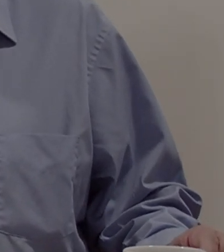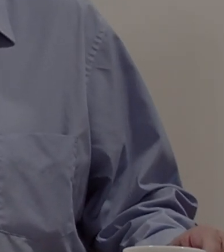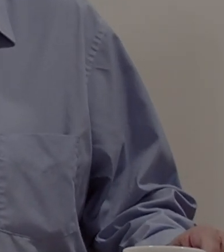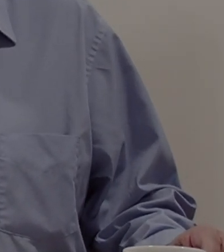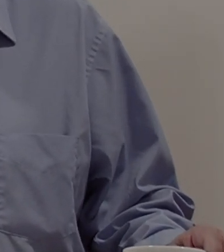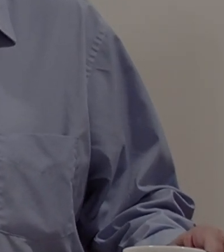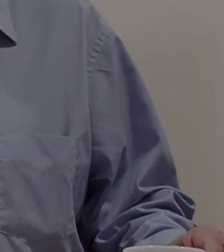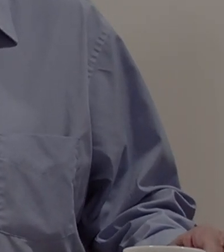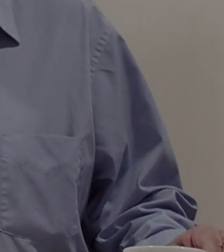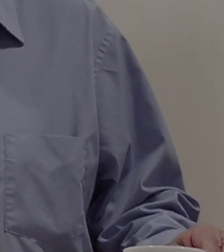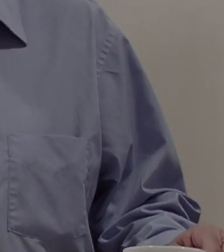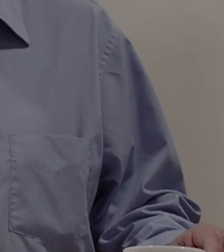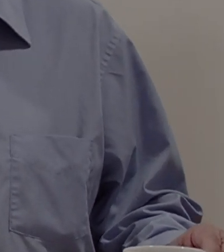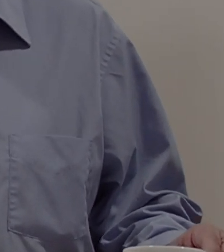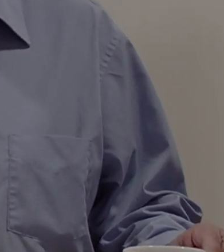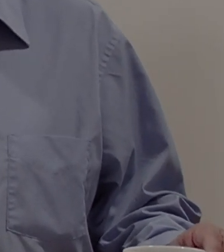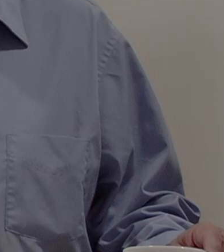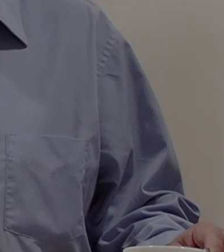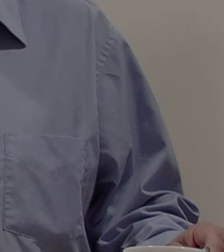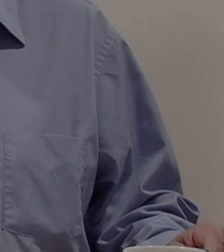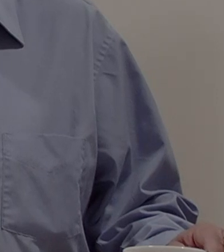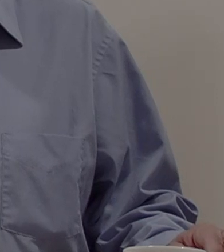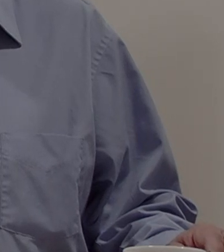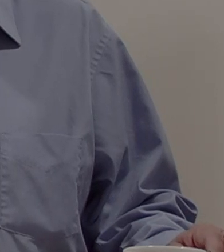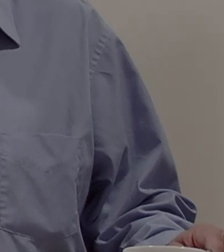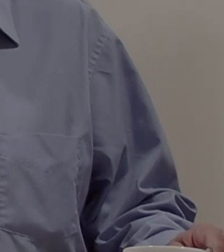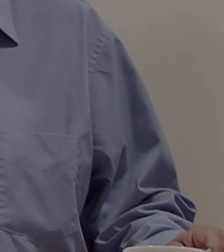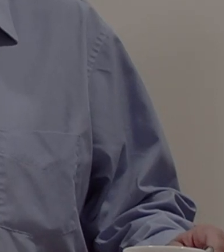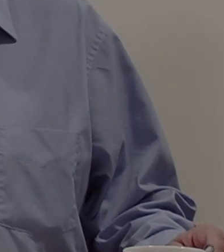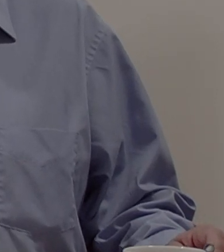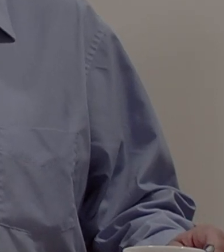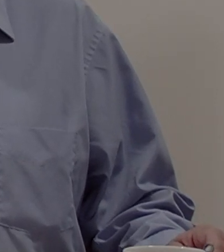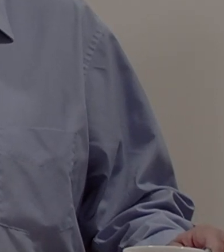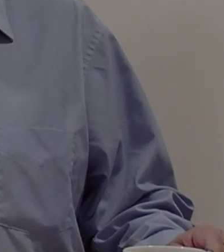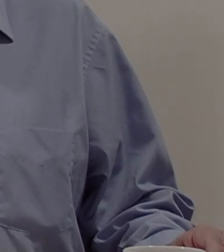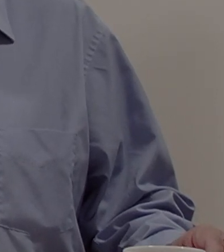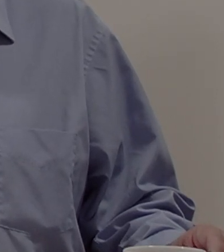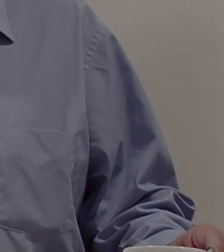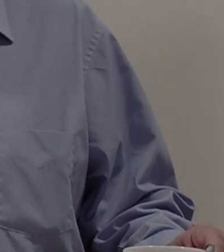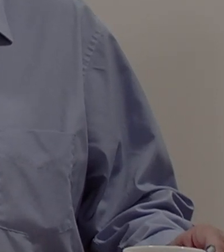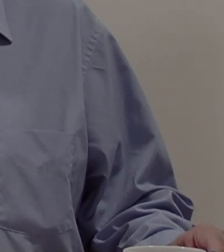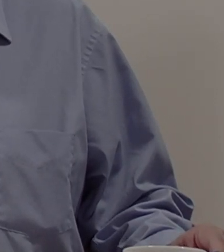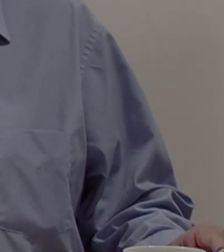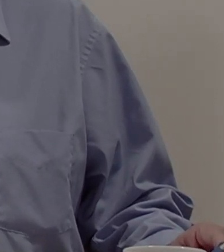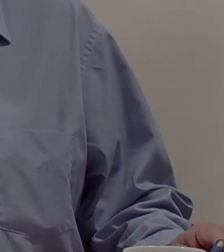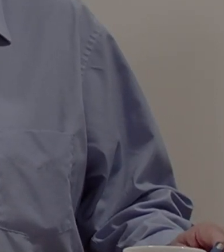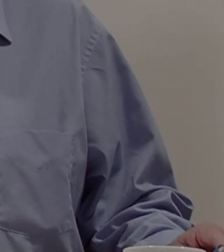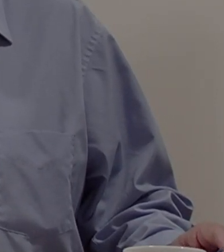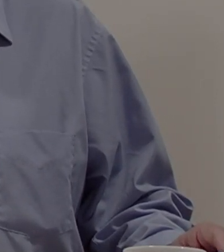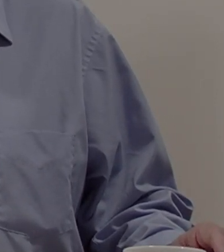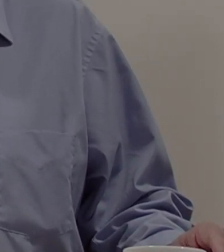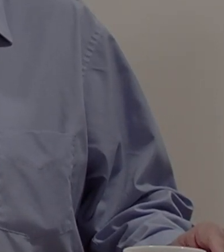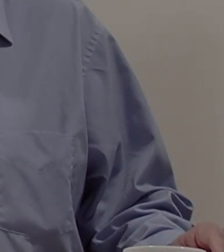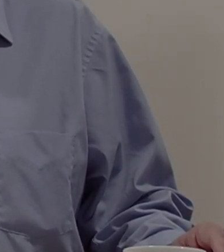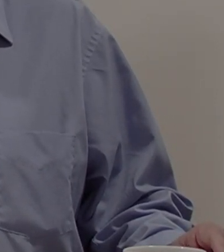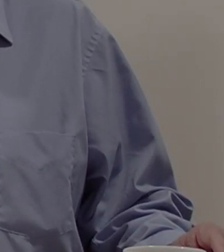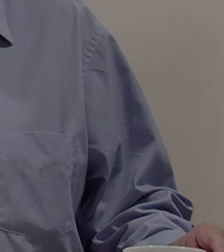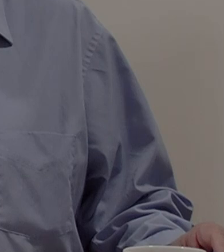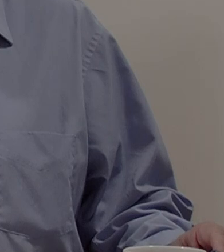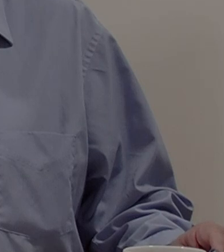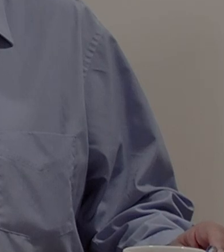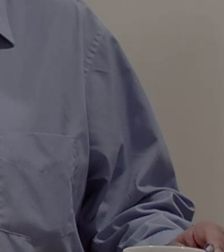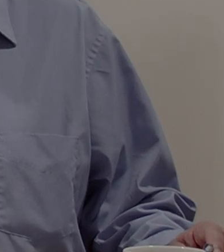the Minister of Health and Social Services, Christian Dubé, and the Director of Health Social Services, Horatio